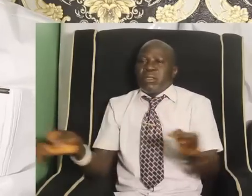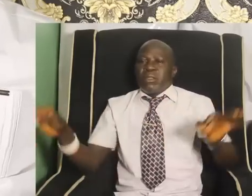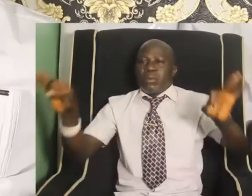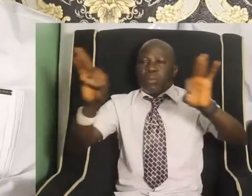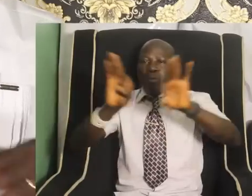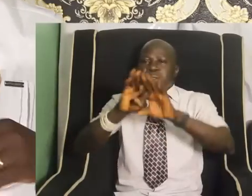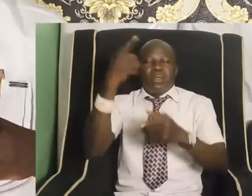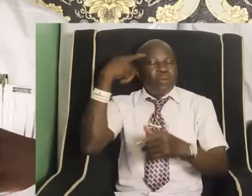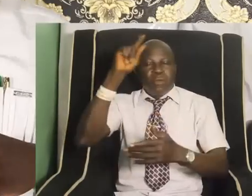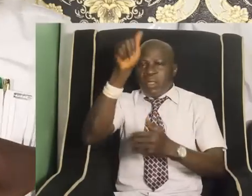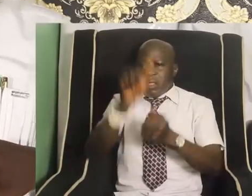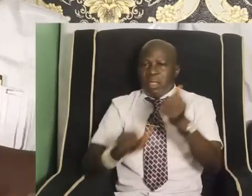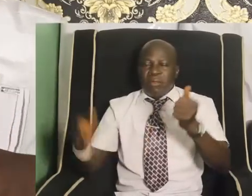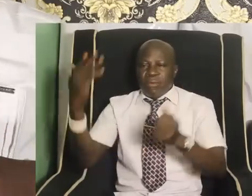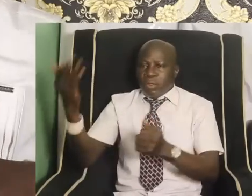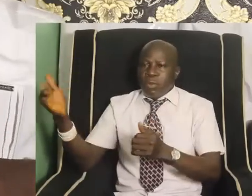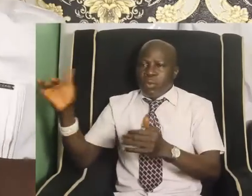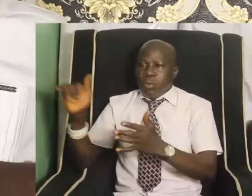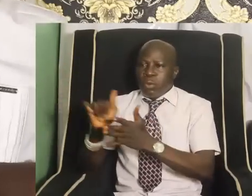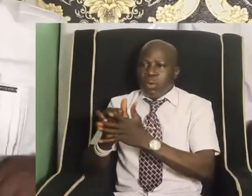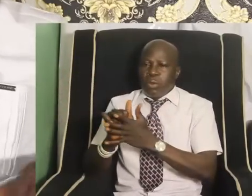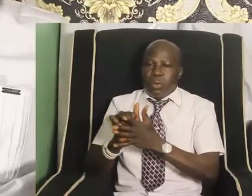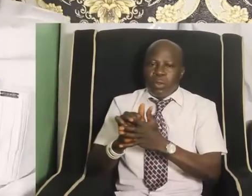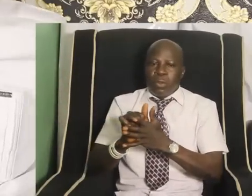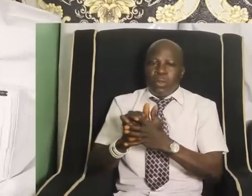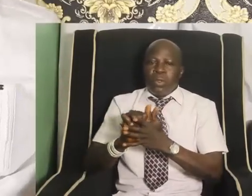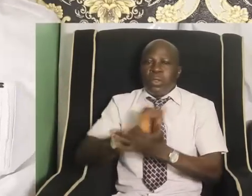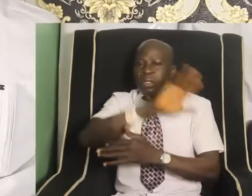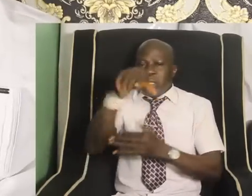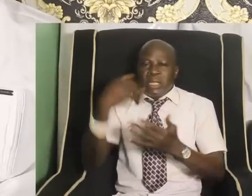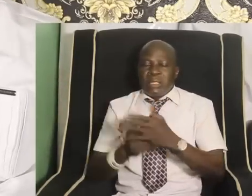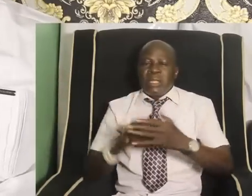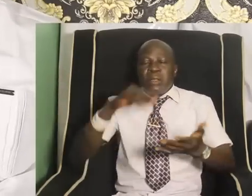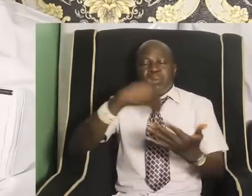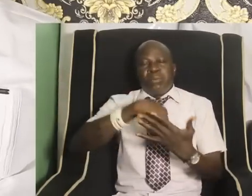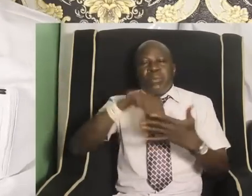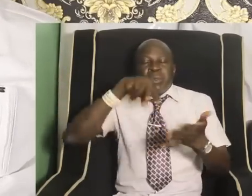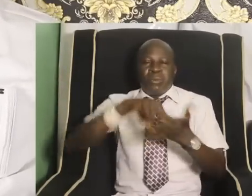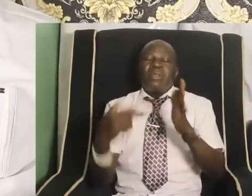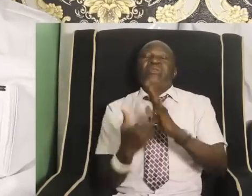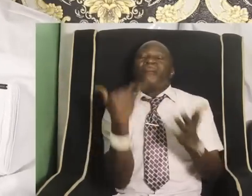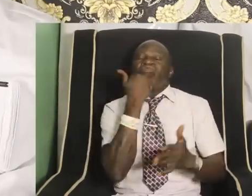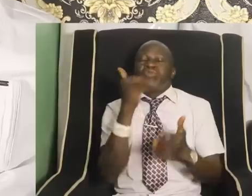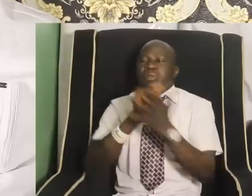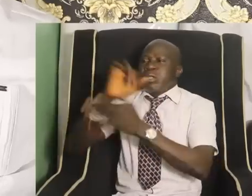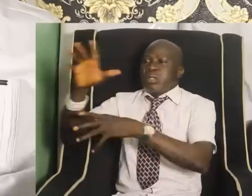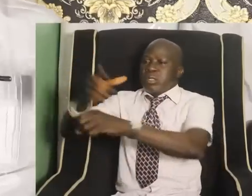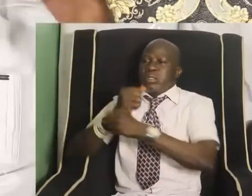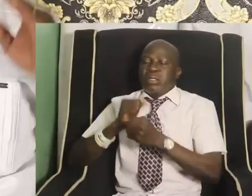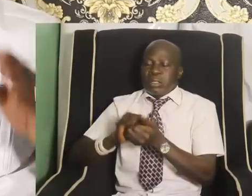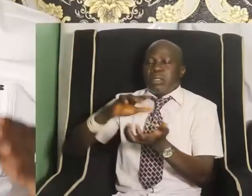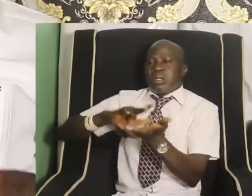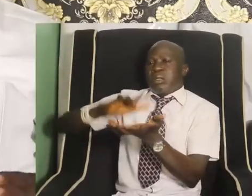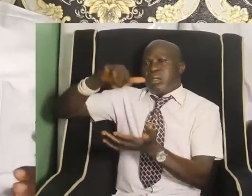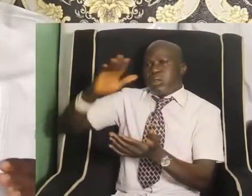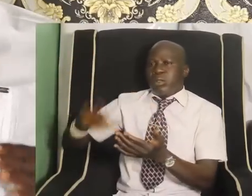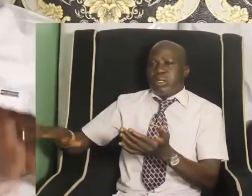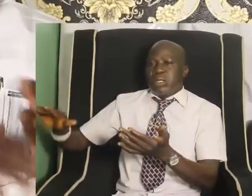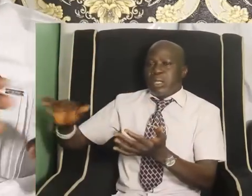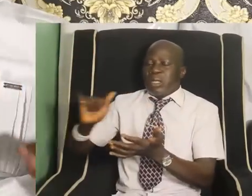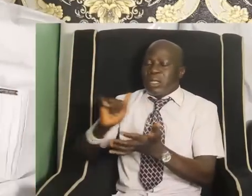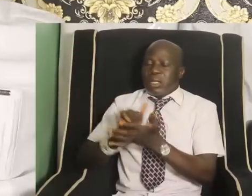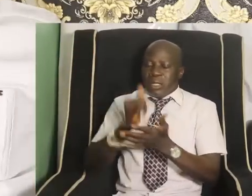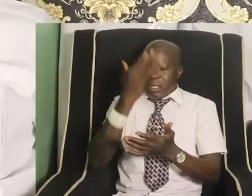for everyone. Is in a while, and come to my coba one more ago. There's a message that you pick the glorious children. So, do you know what